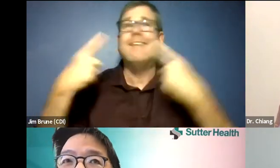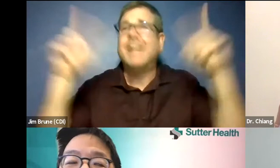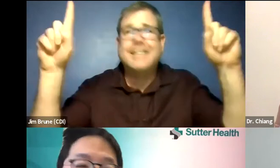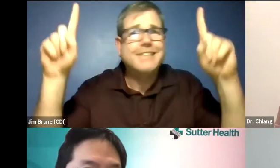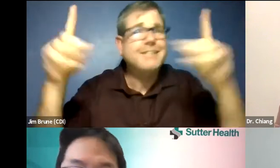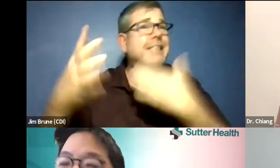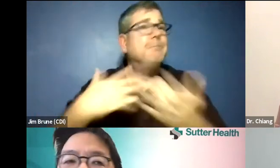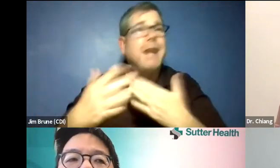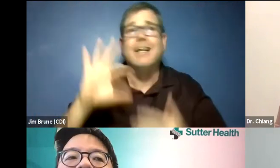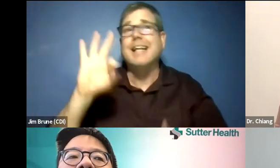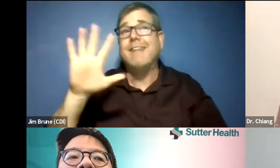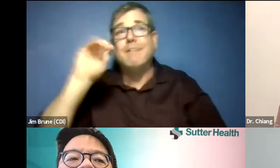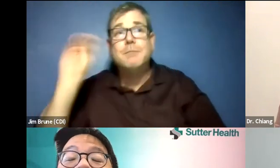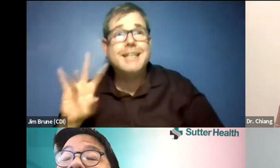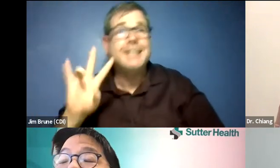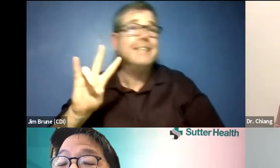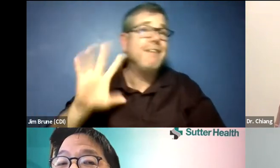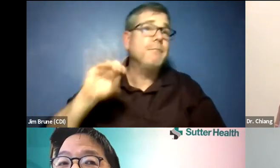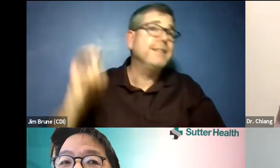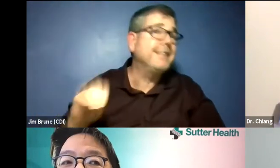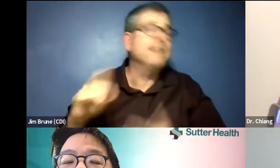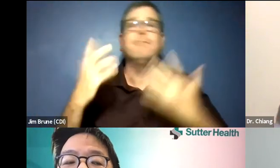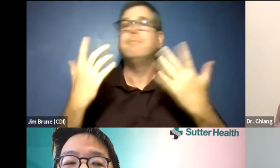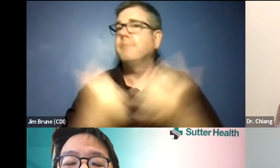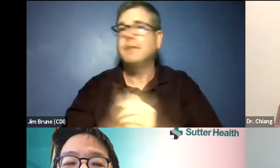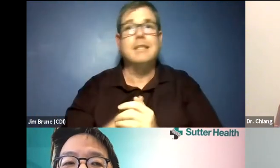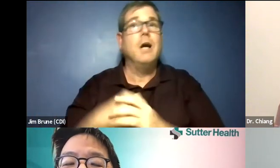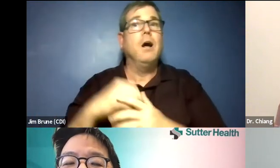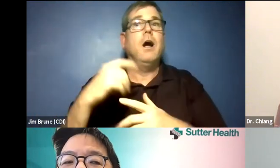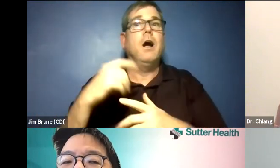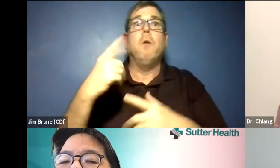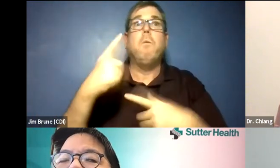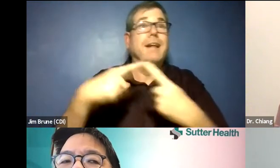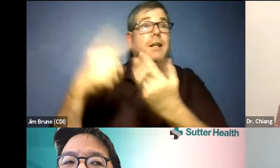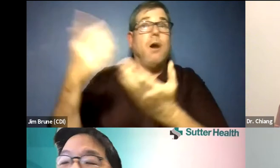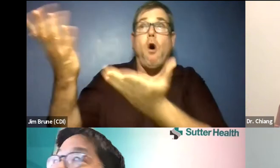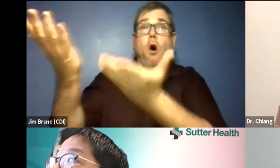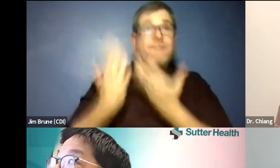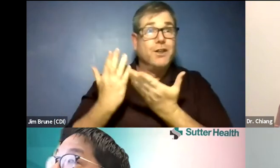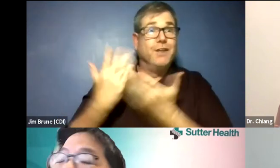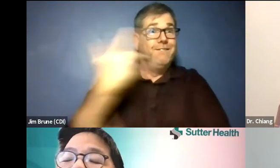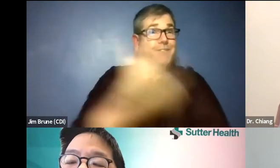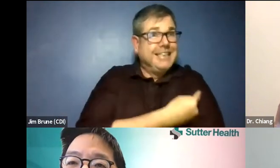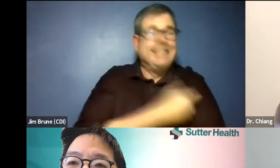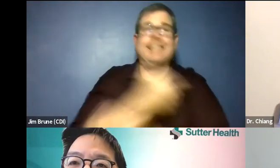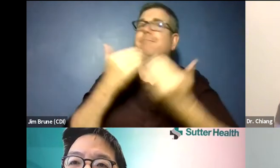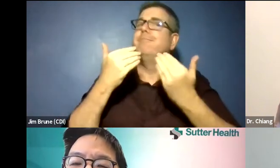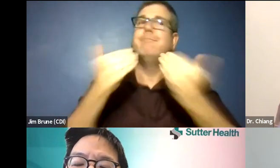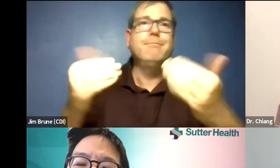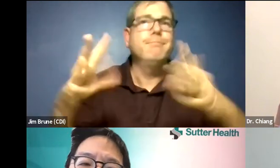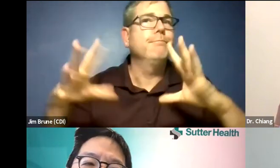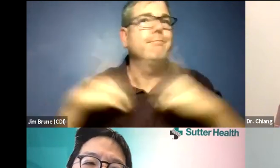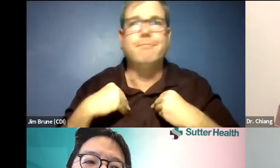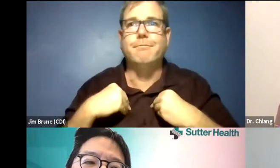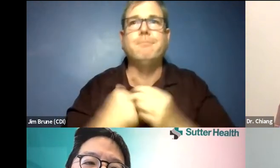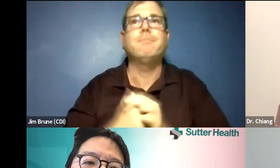So go just get whatever vaccine you can get and go from there. This ties into some other questions that have been